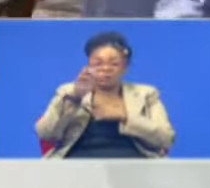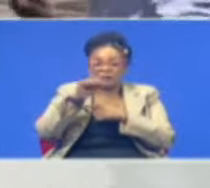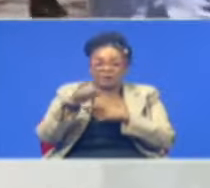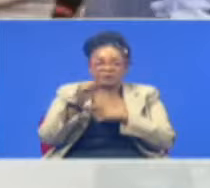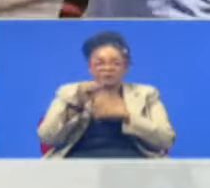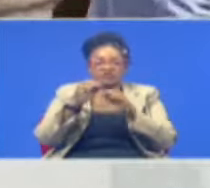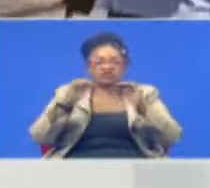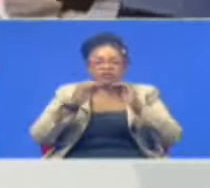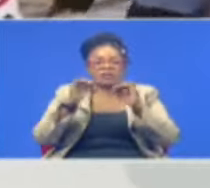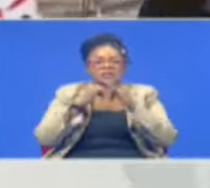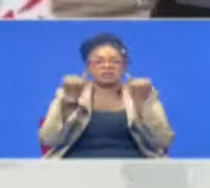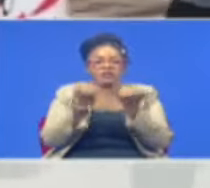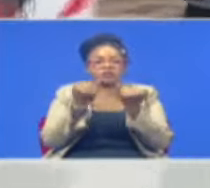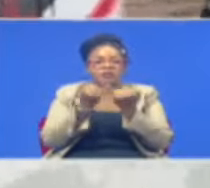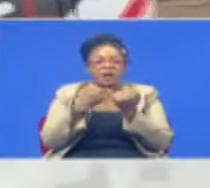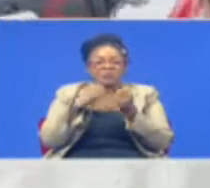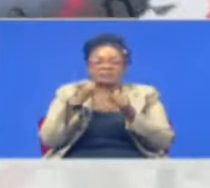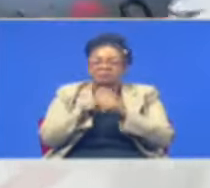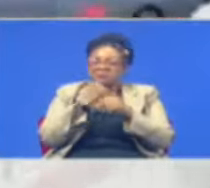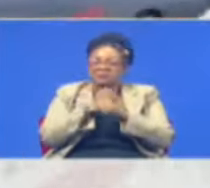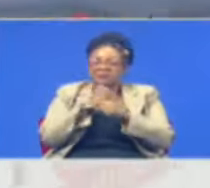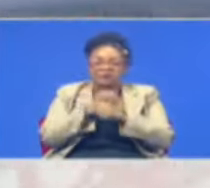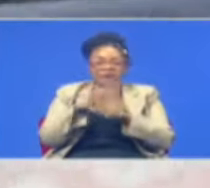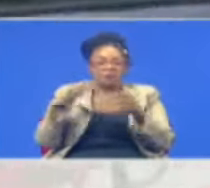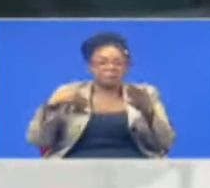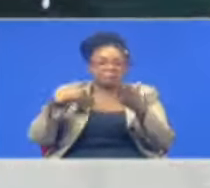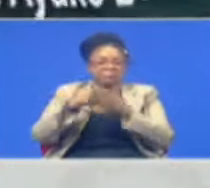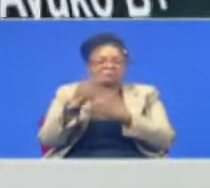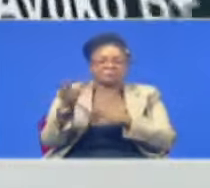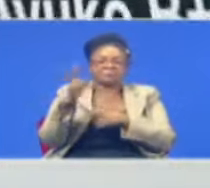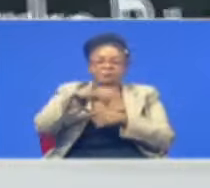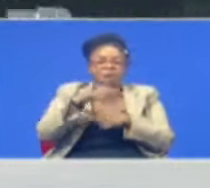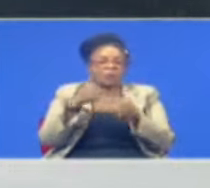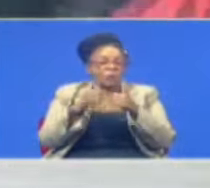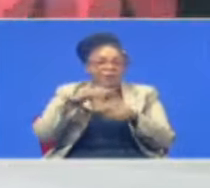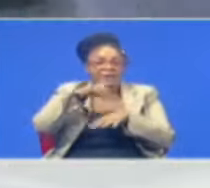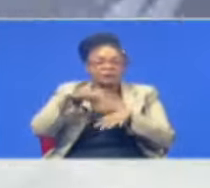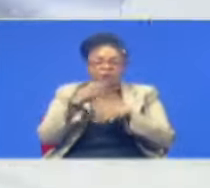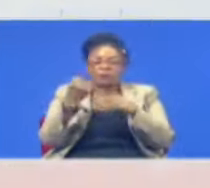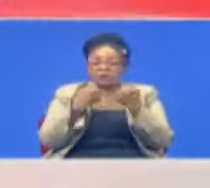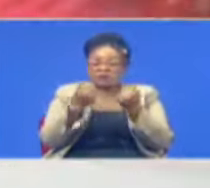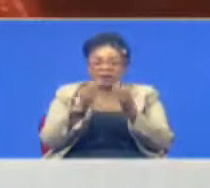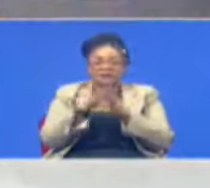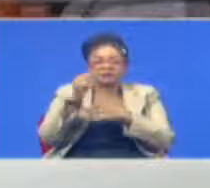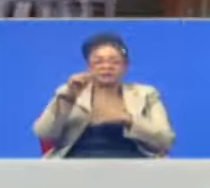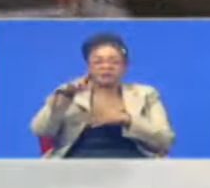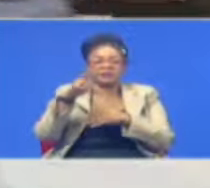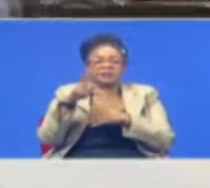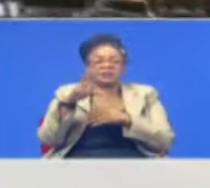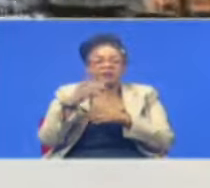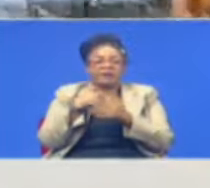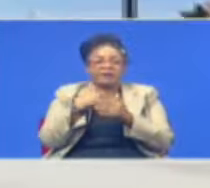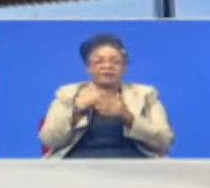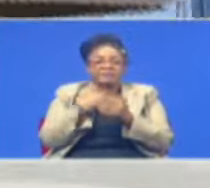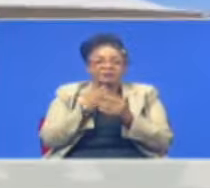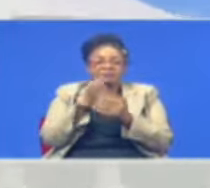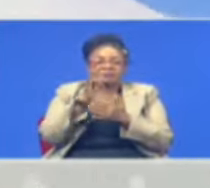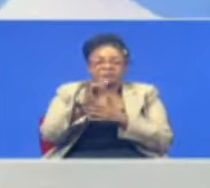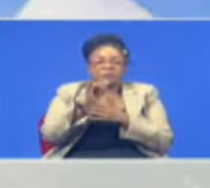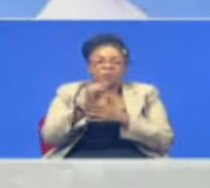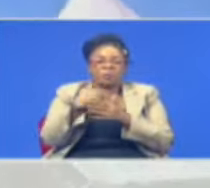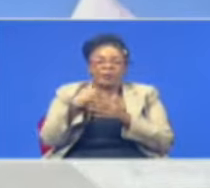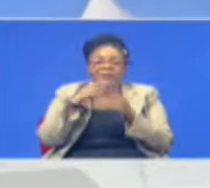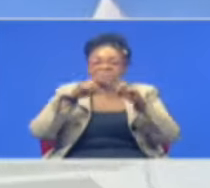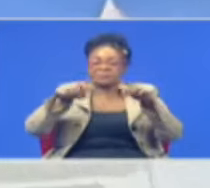been a beehive of activity over the past 2 days, during which national cars and ARC registered entrants were inspected.